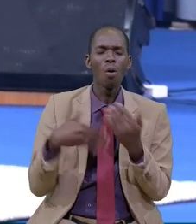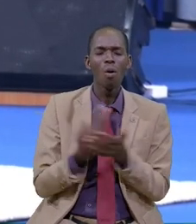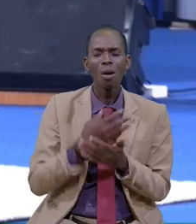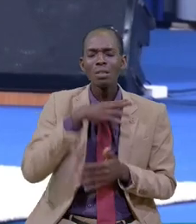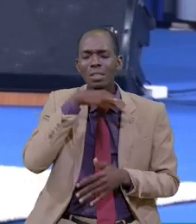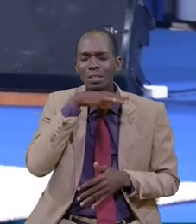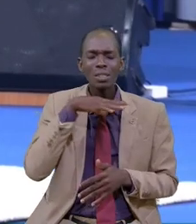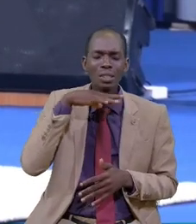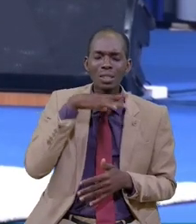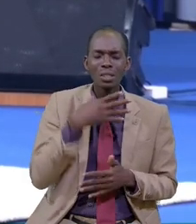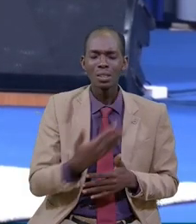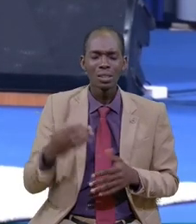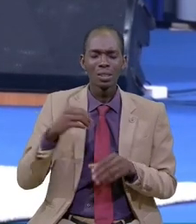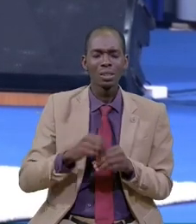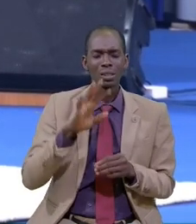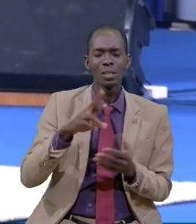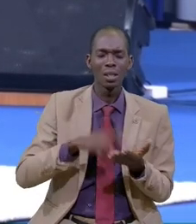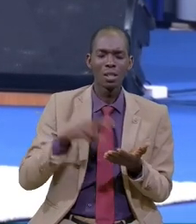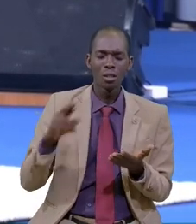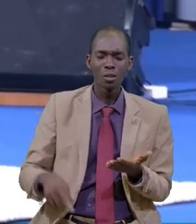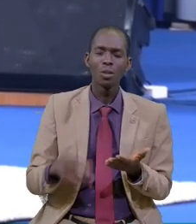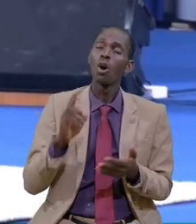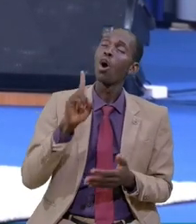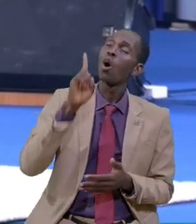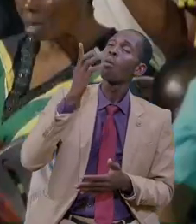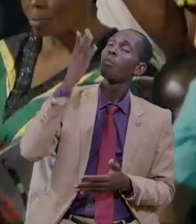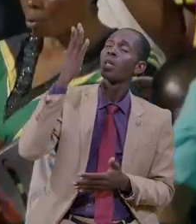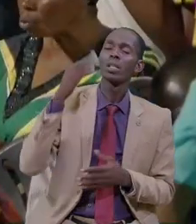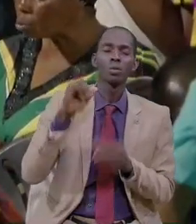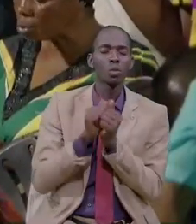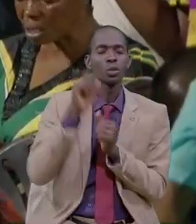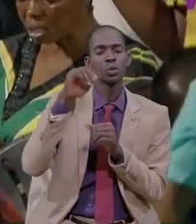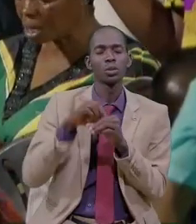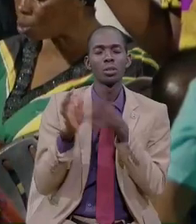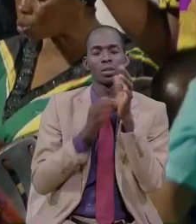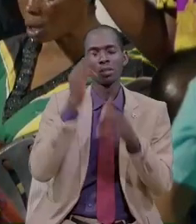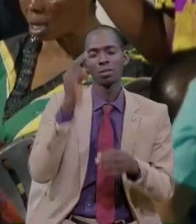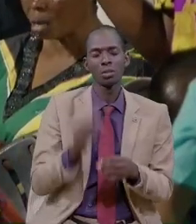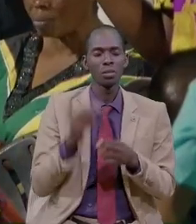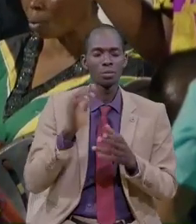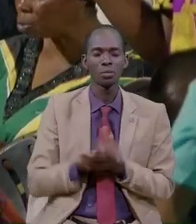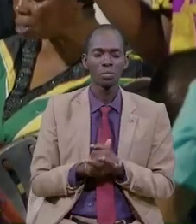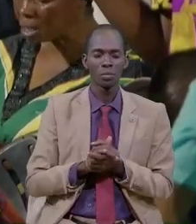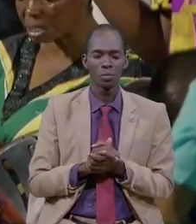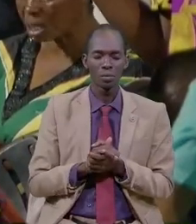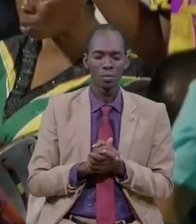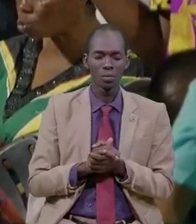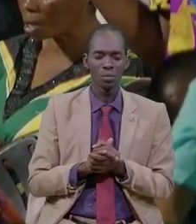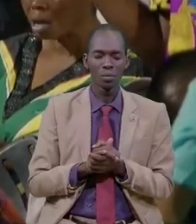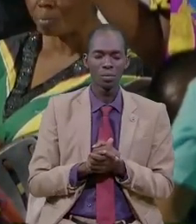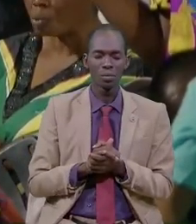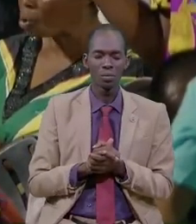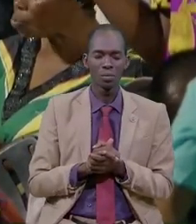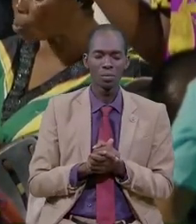in their record. Up there with you in Jesus' name. Et fais toutes les mauvaises choses enregistrées contre eux dans